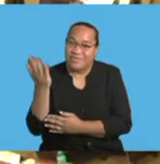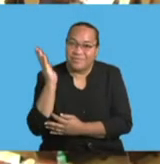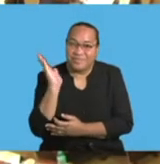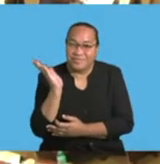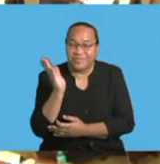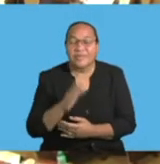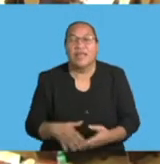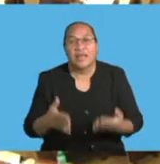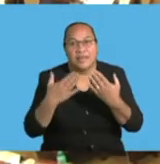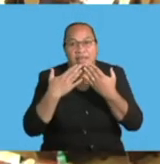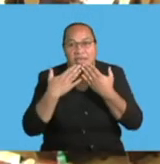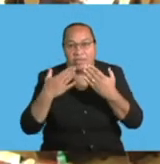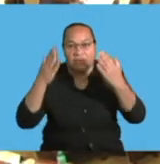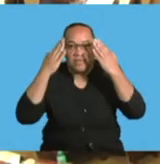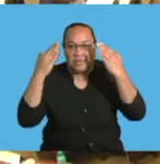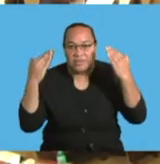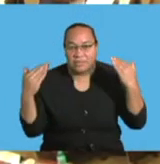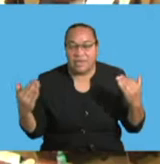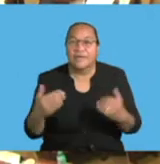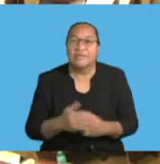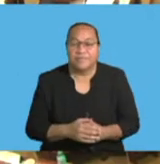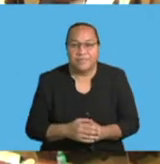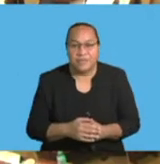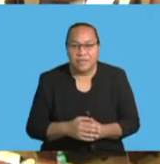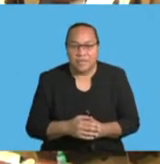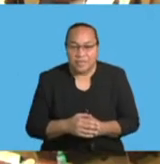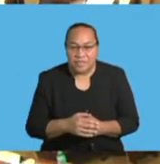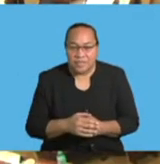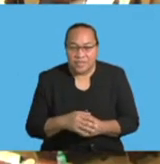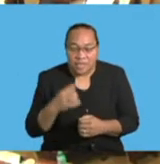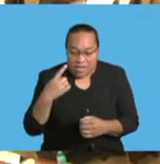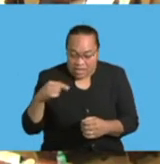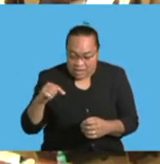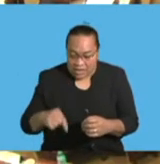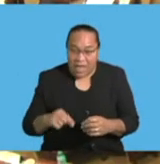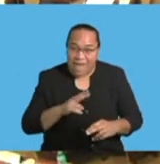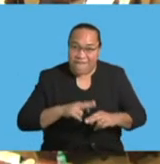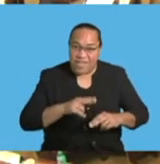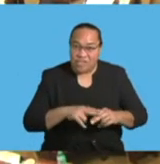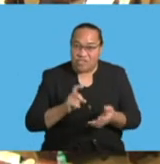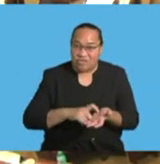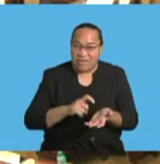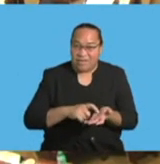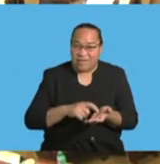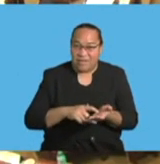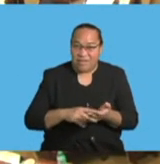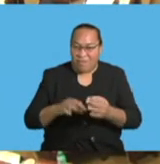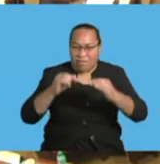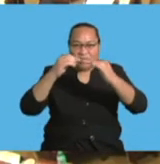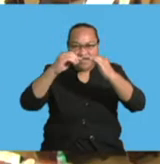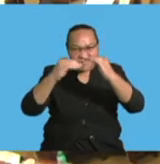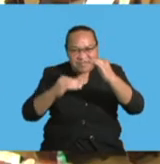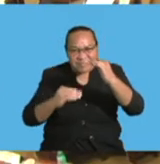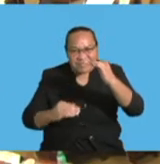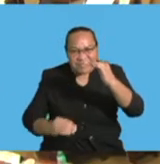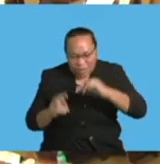Thank you, Mr. Speaker, sir. Mr. Speaker, sir, the upgrading of the Fiji's credit rating from B+ to BB- by Standard &